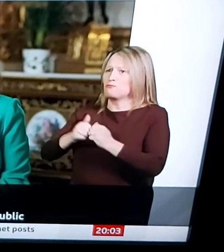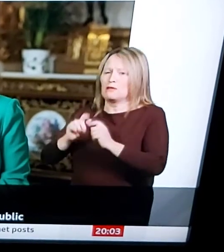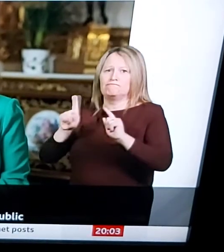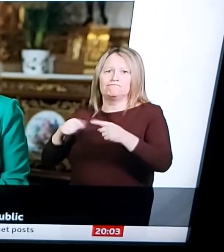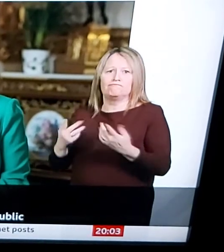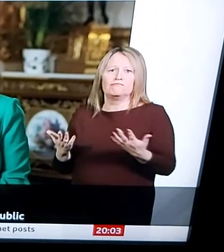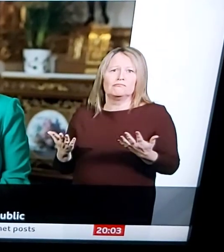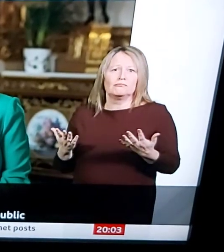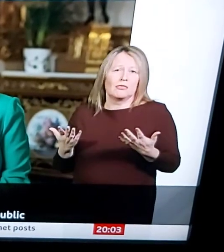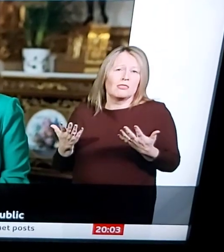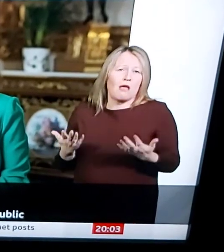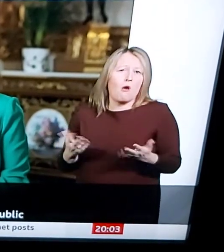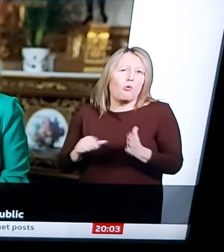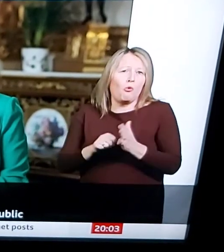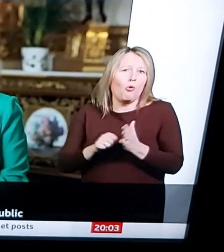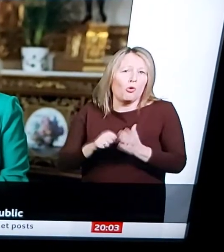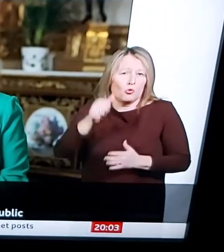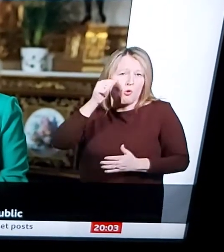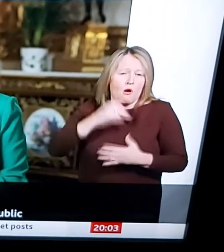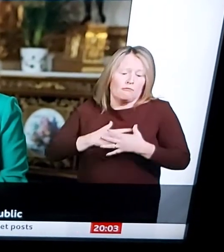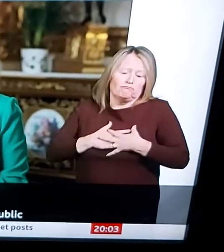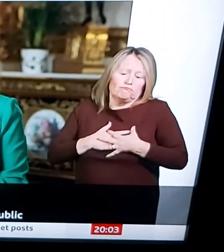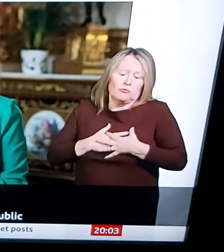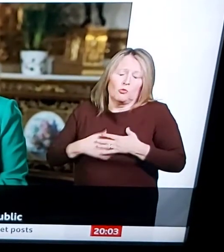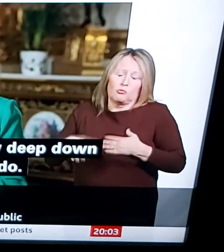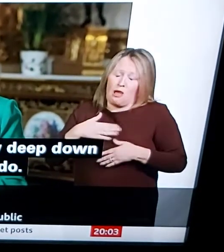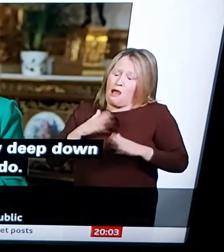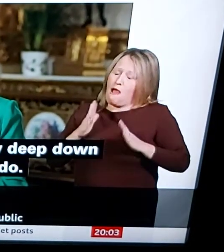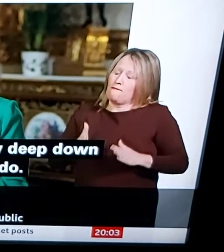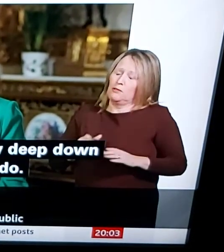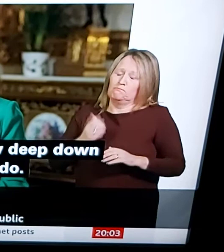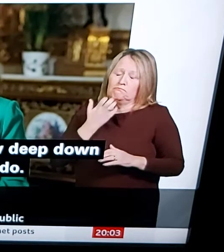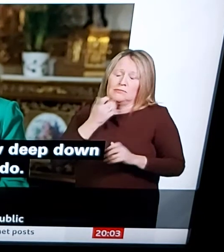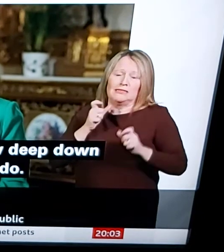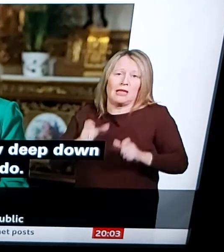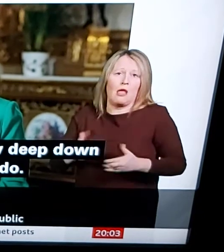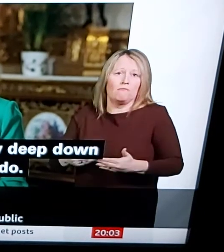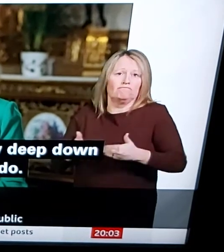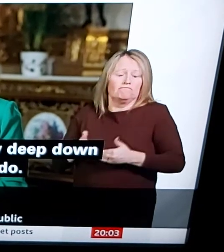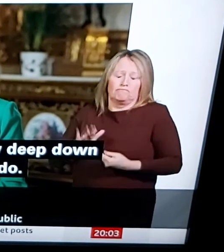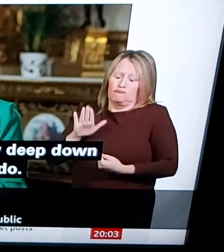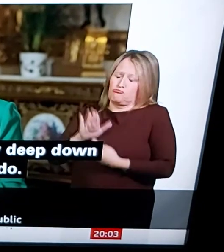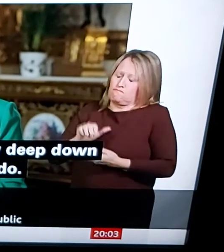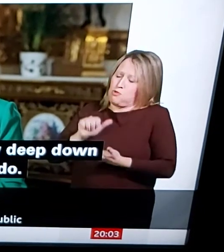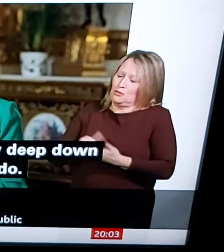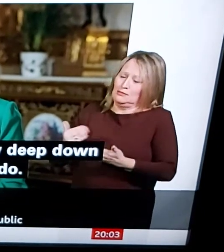as then, we know deep down that it is the right thing to do.